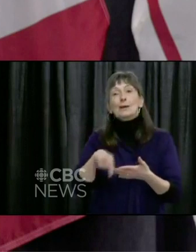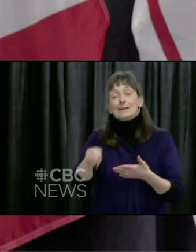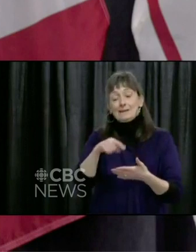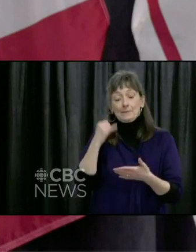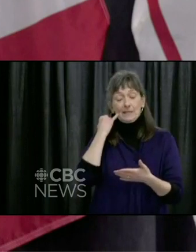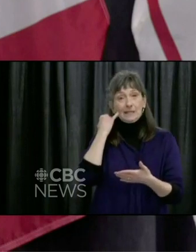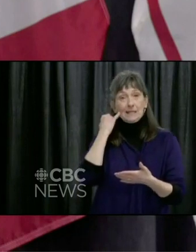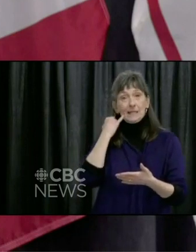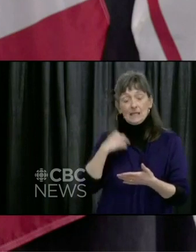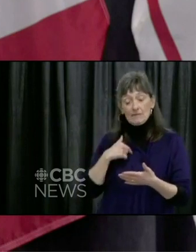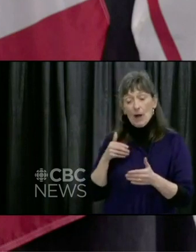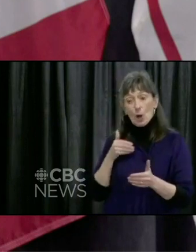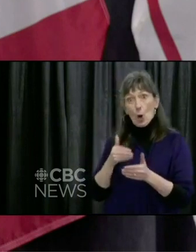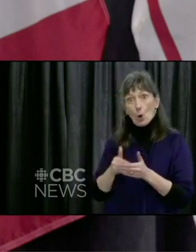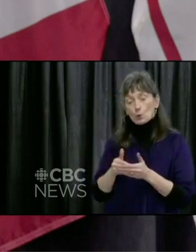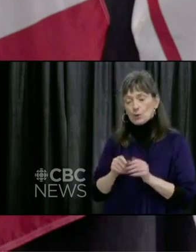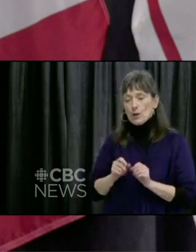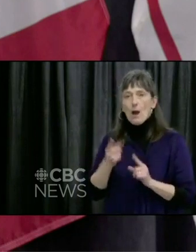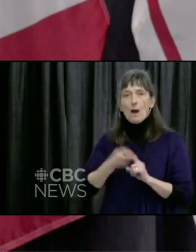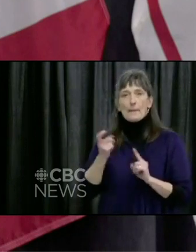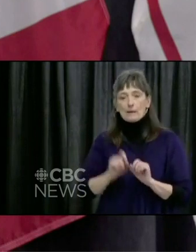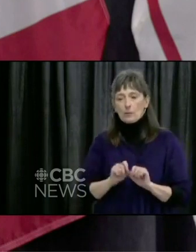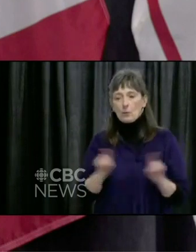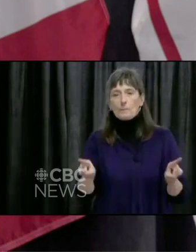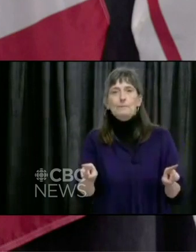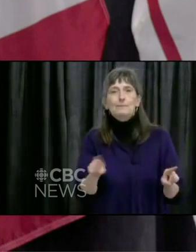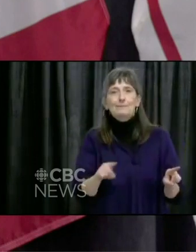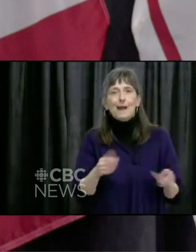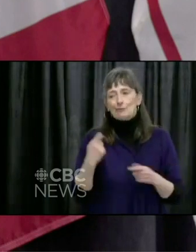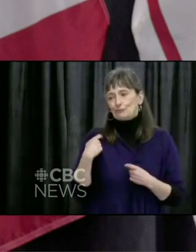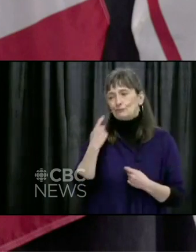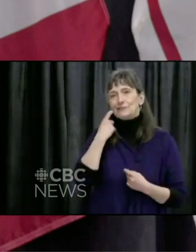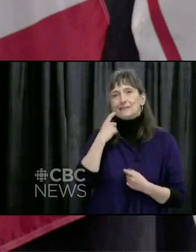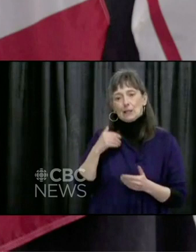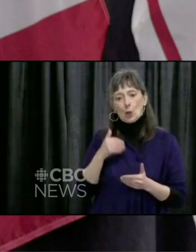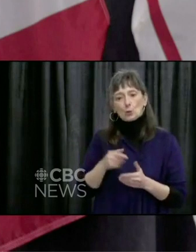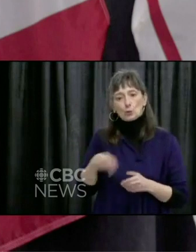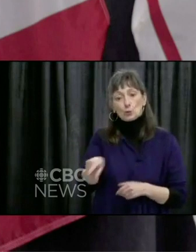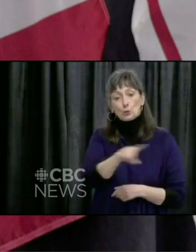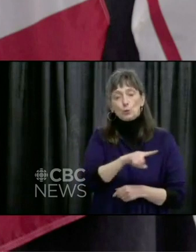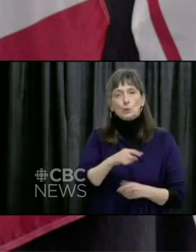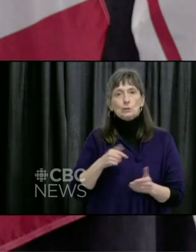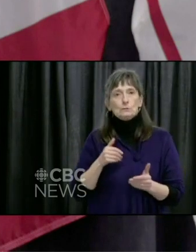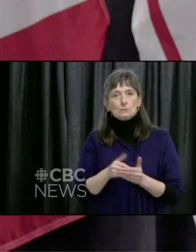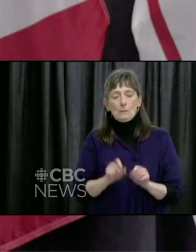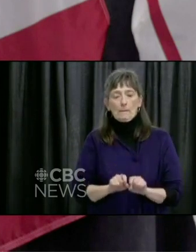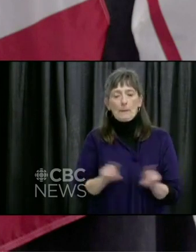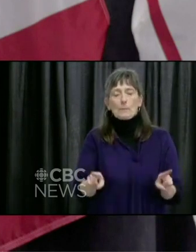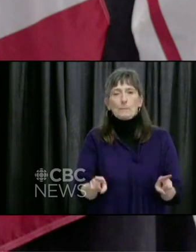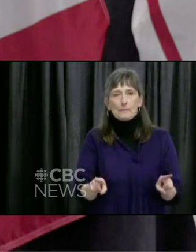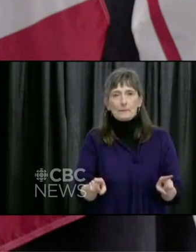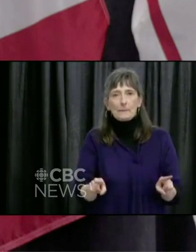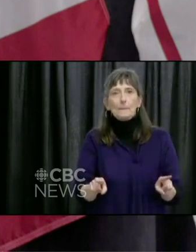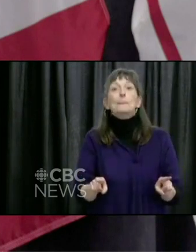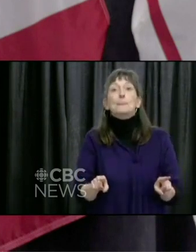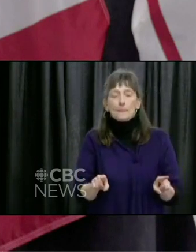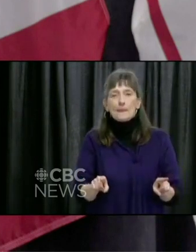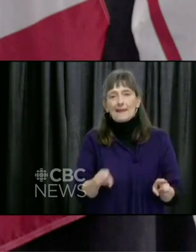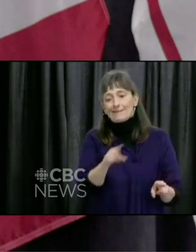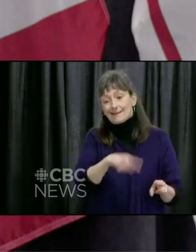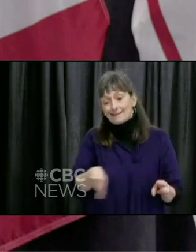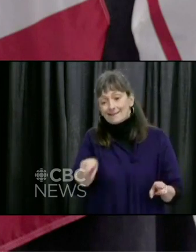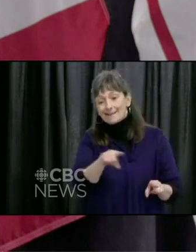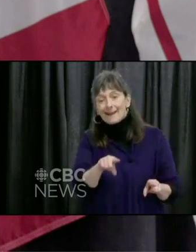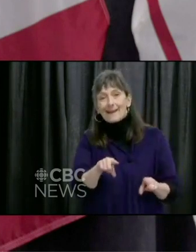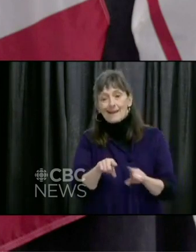notified if they had been in proximity to someone who'd been a contact, and then they in turn would then authorize using